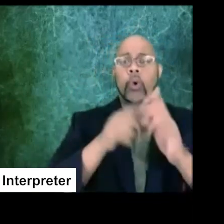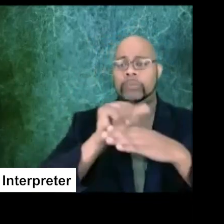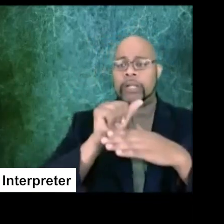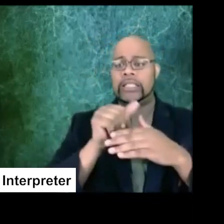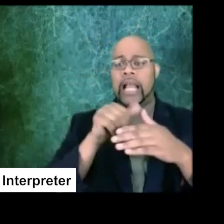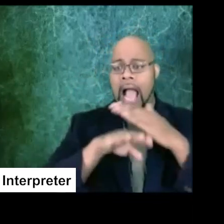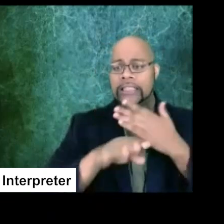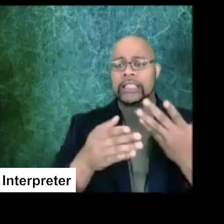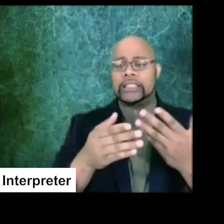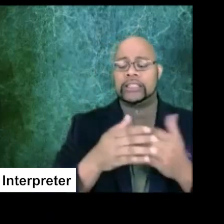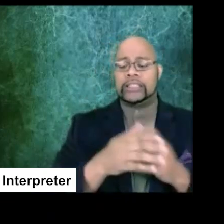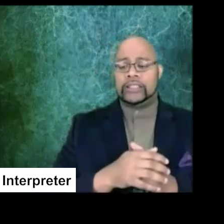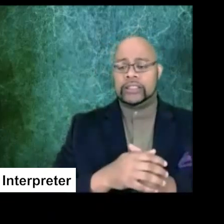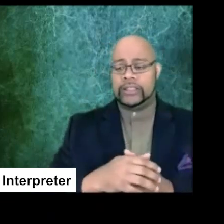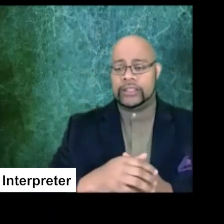particular.